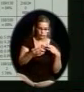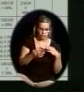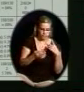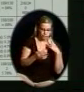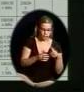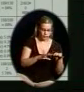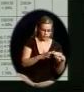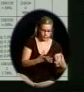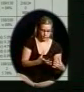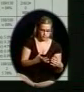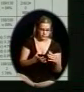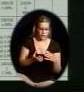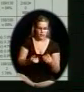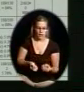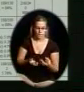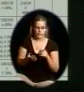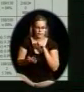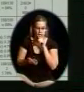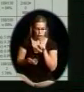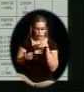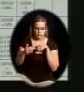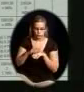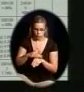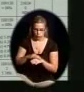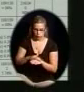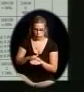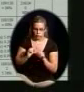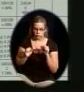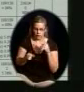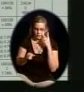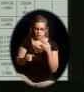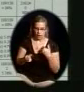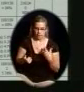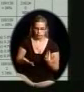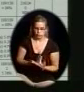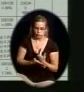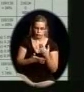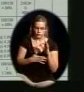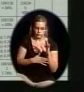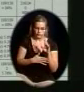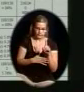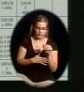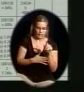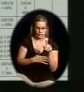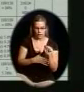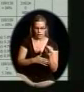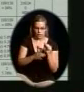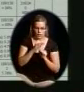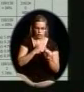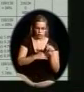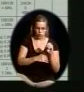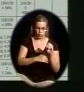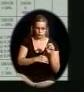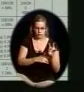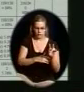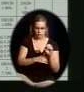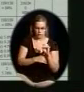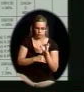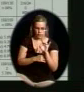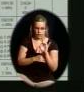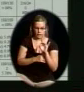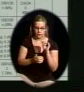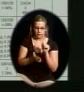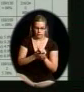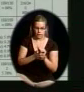said how many actually enroll. You can see we have fresh data under 0708 in that column